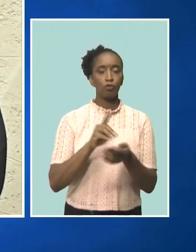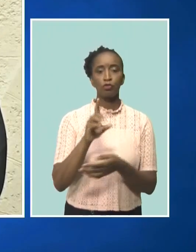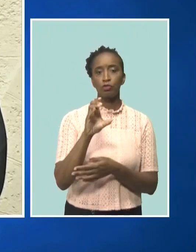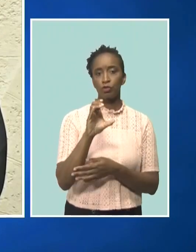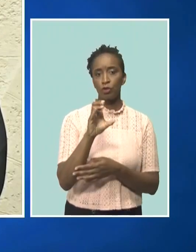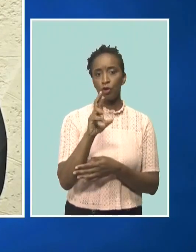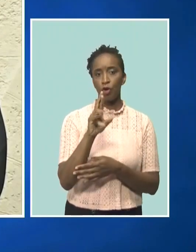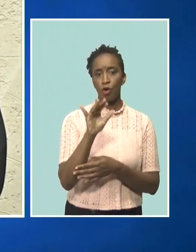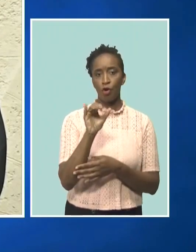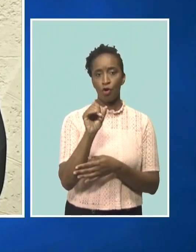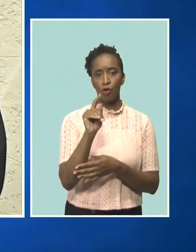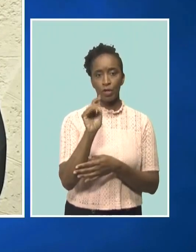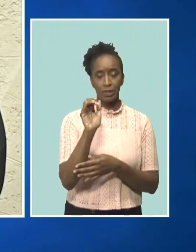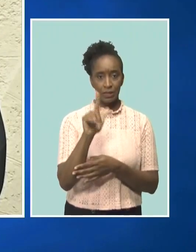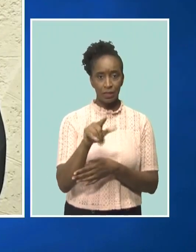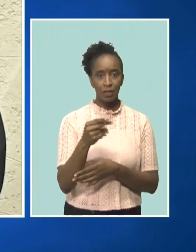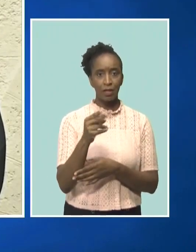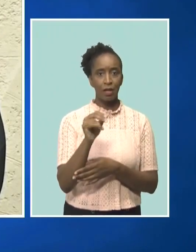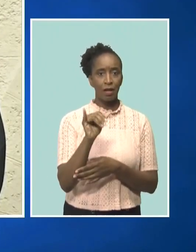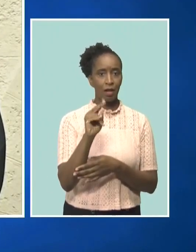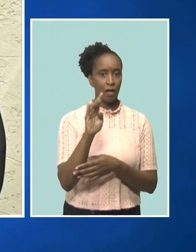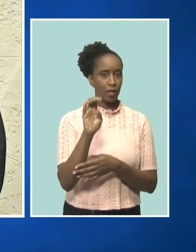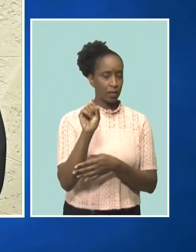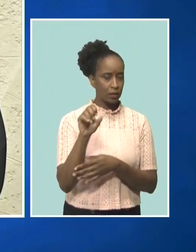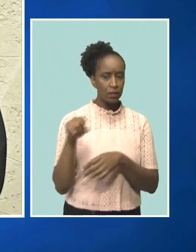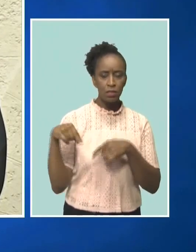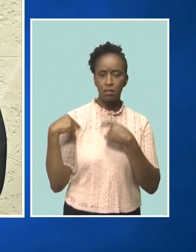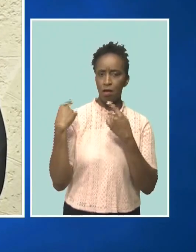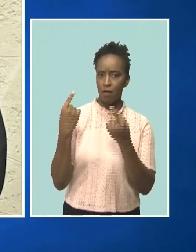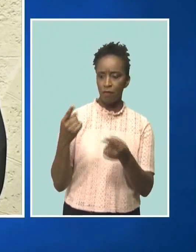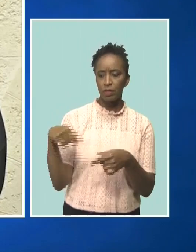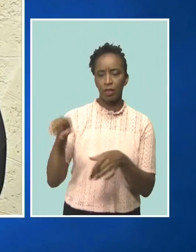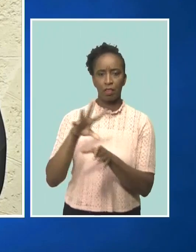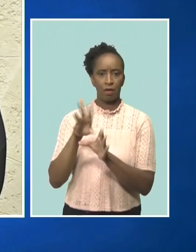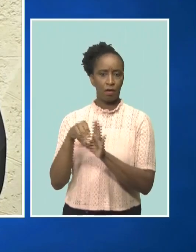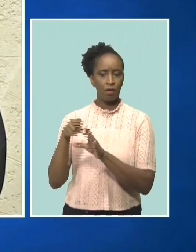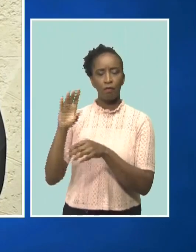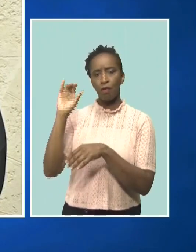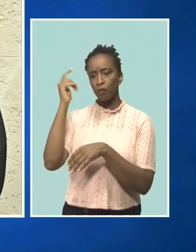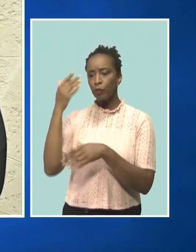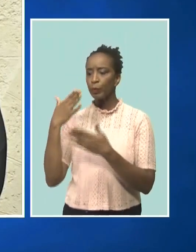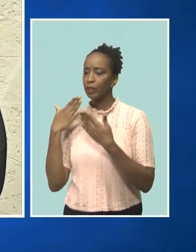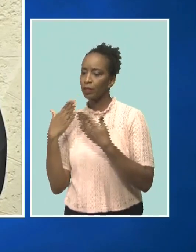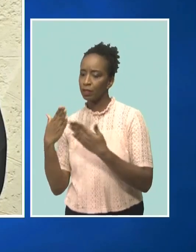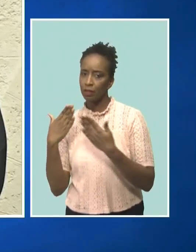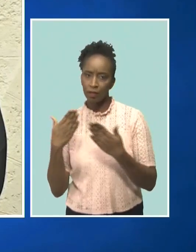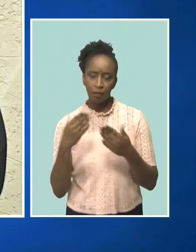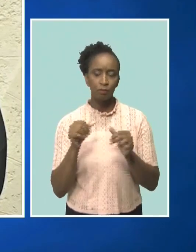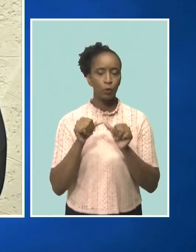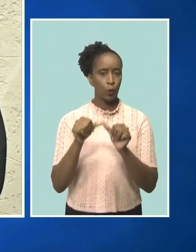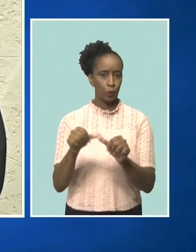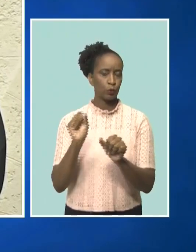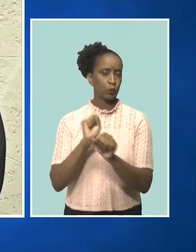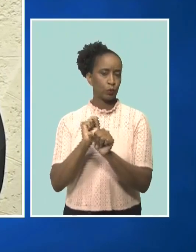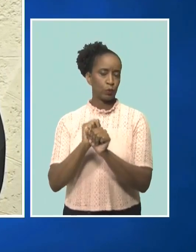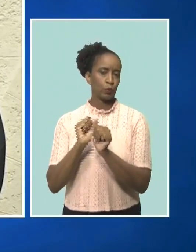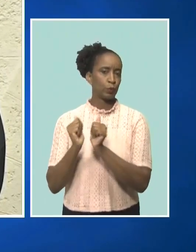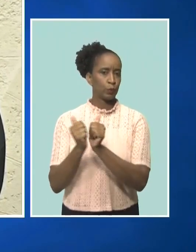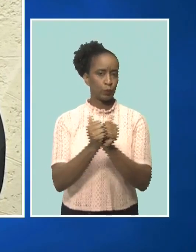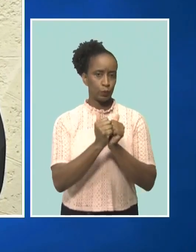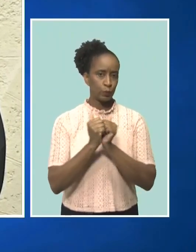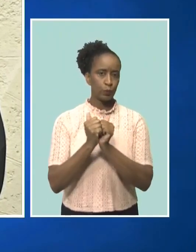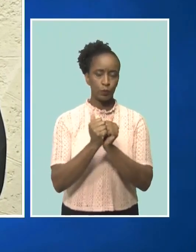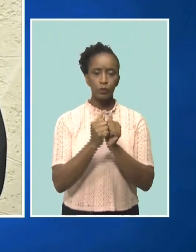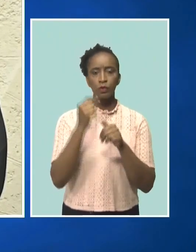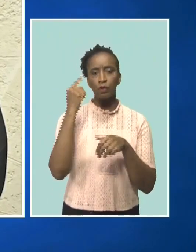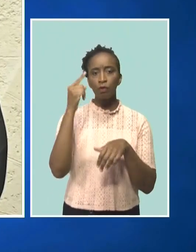they continue to work with us in a collegial framework as we go forward in mission transformation and